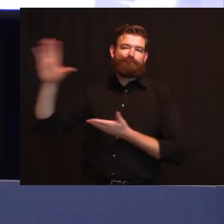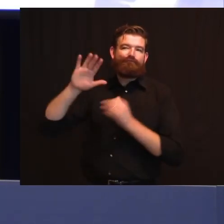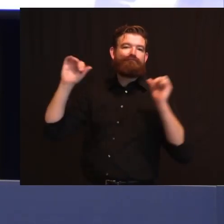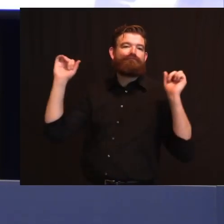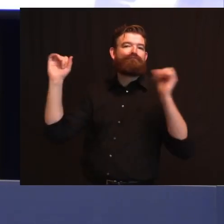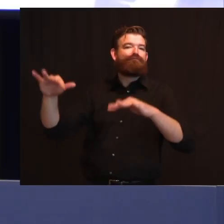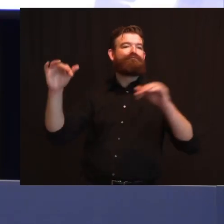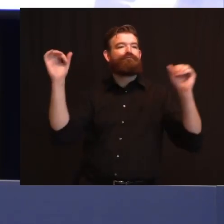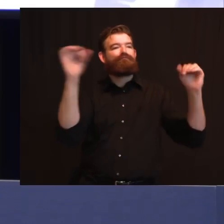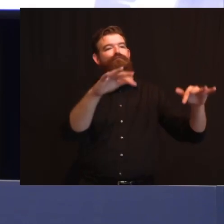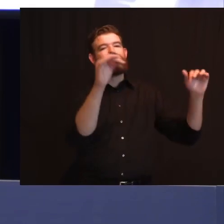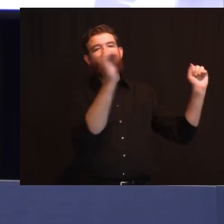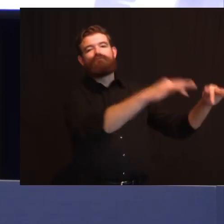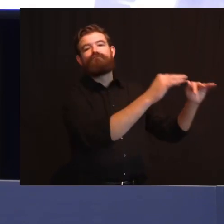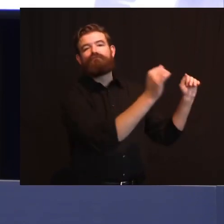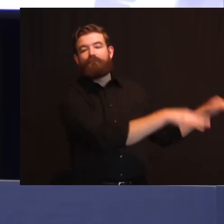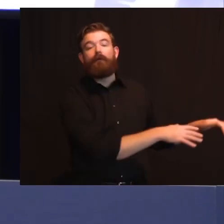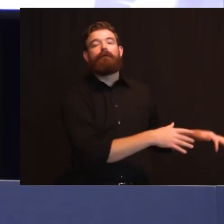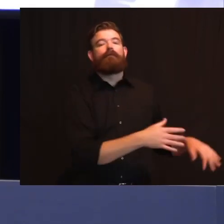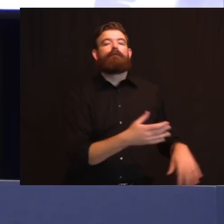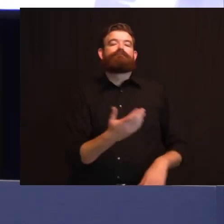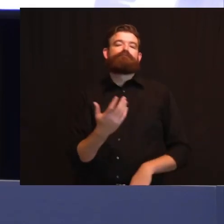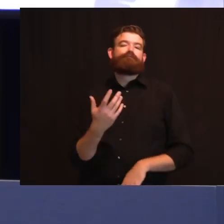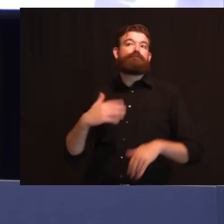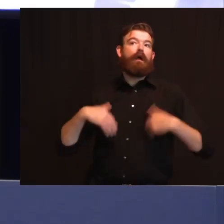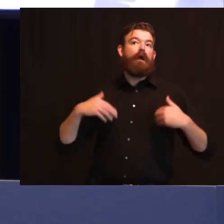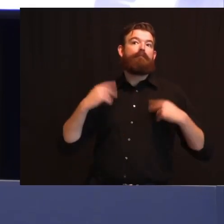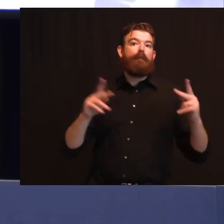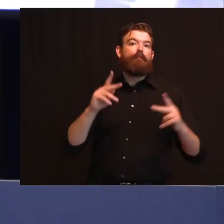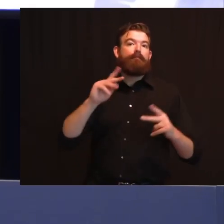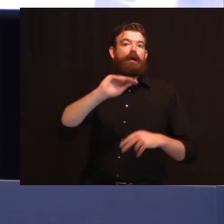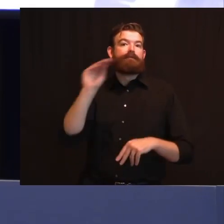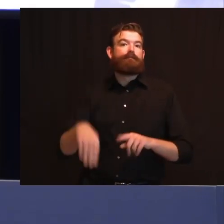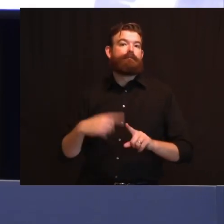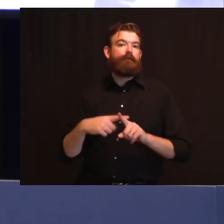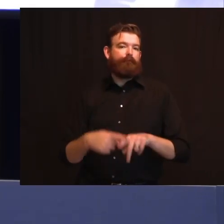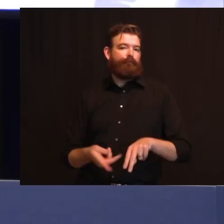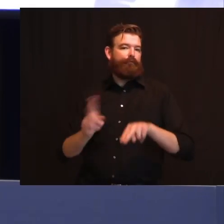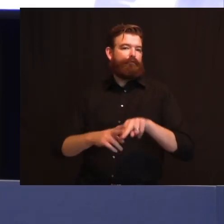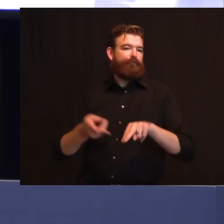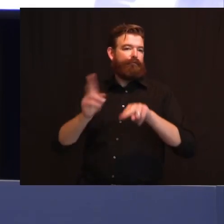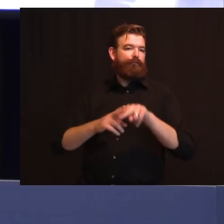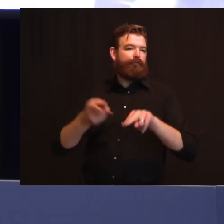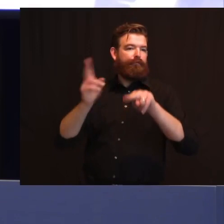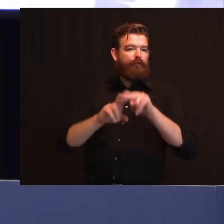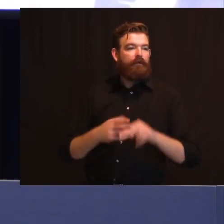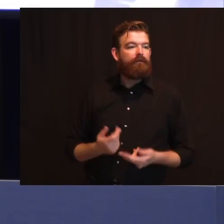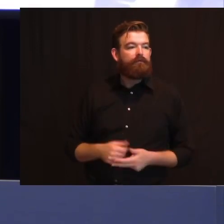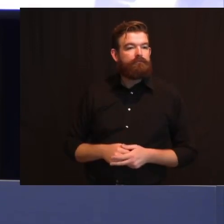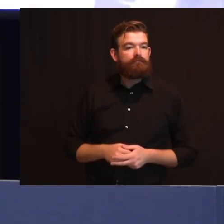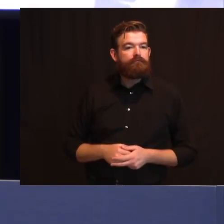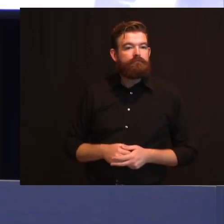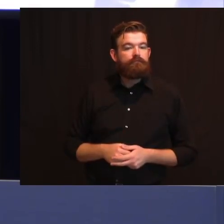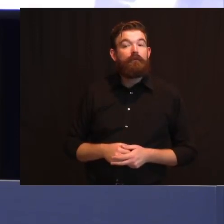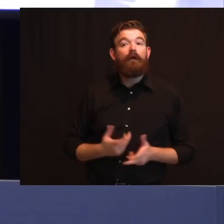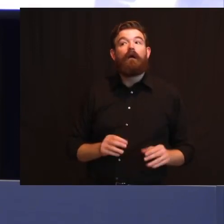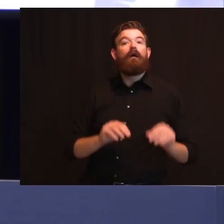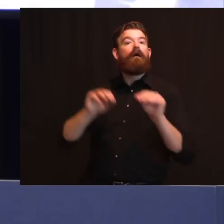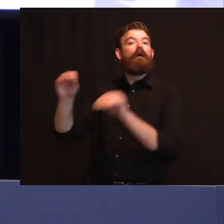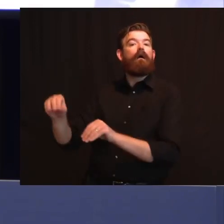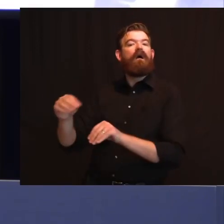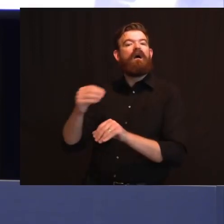state, those that have returned to off-campus housing rather than on-campus studies.